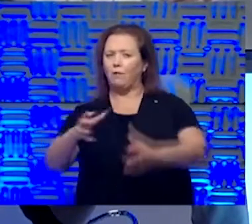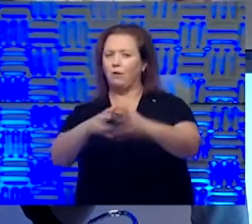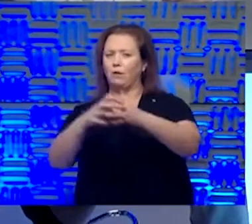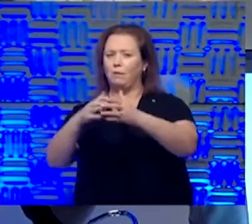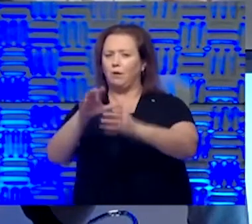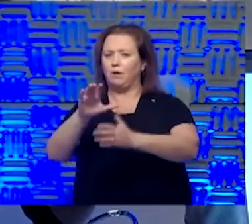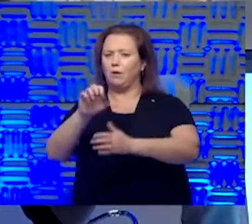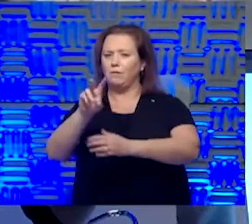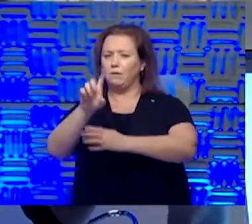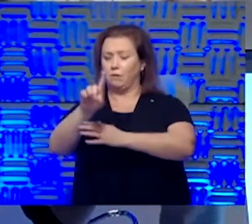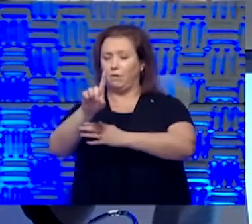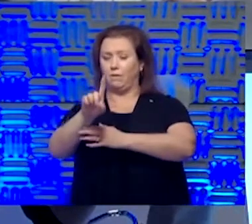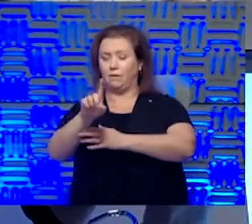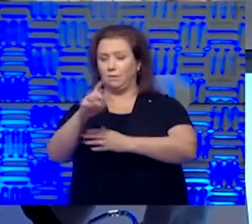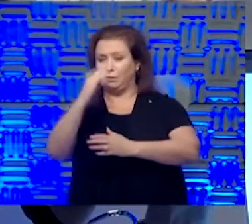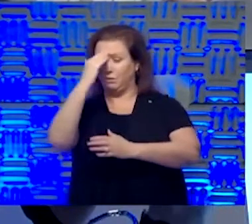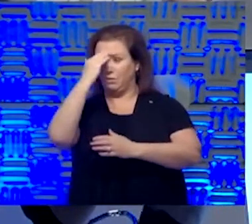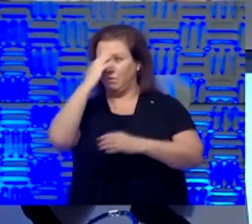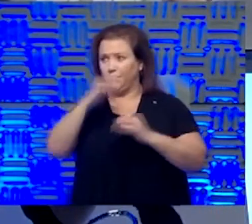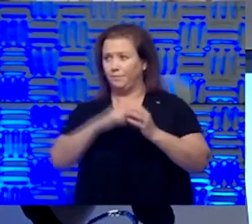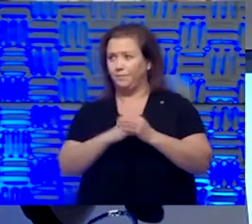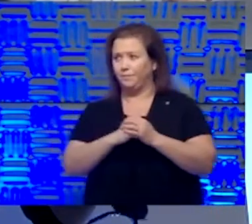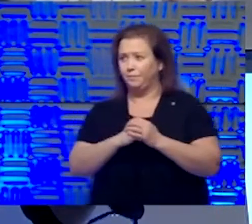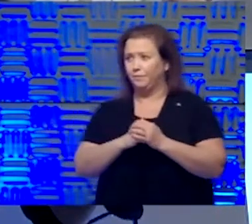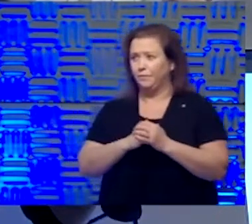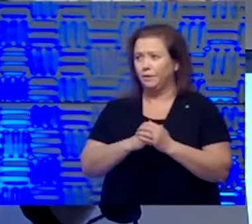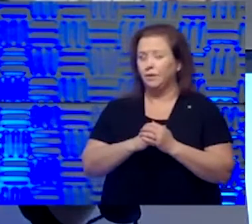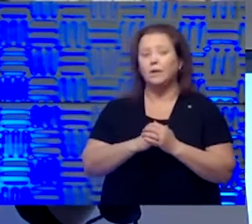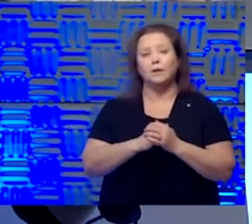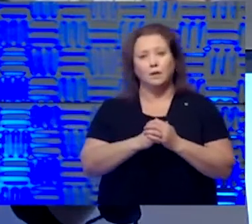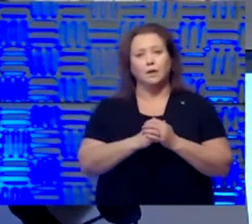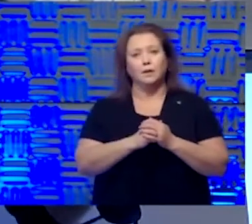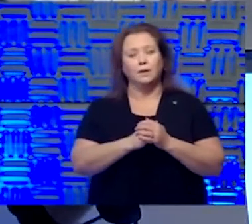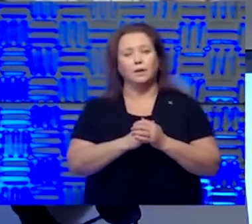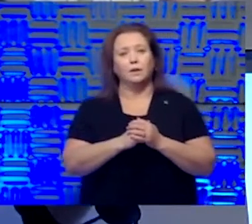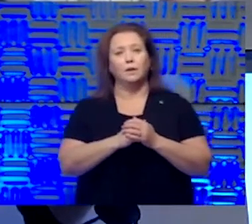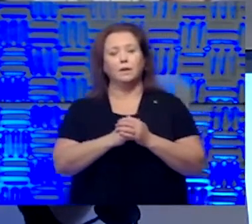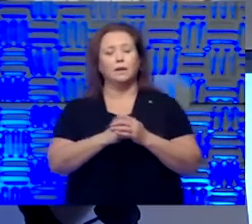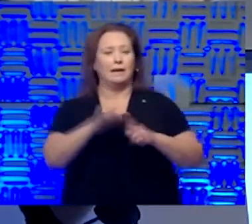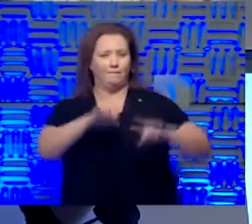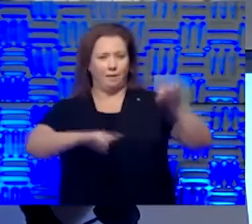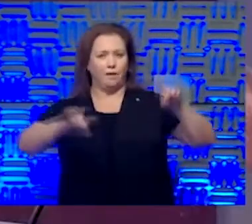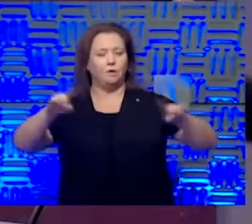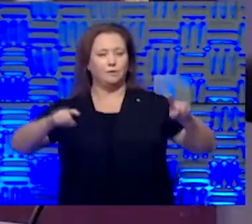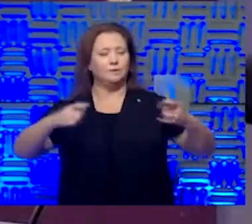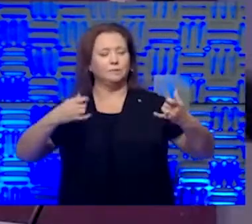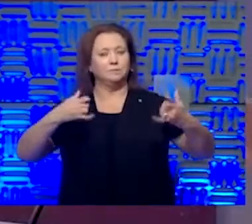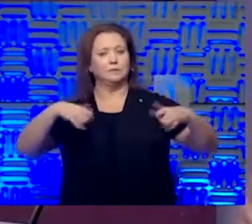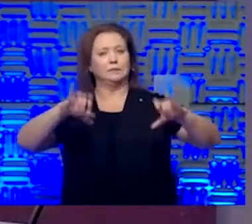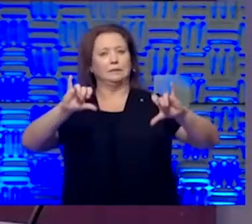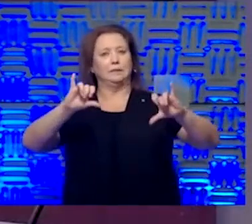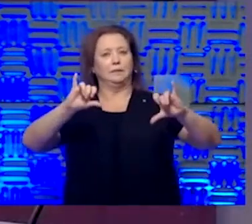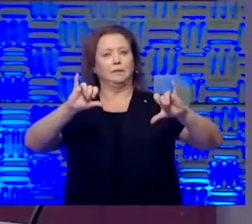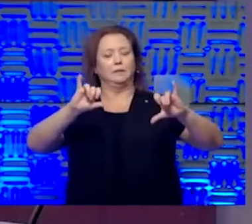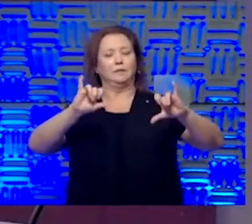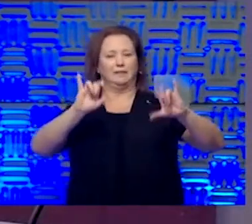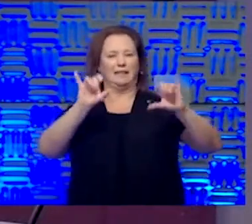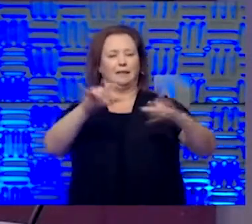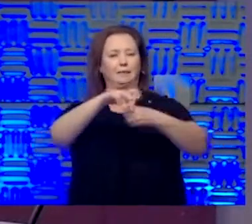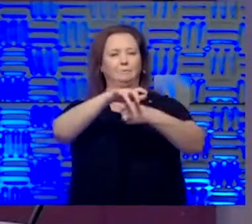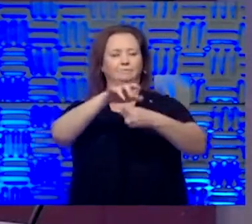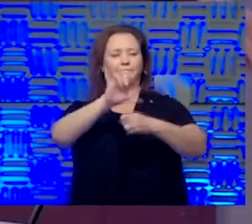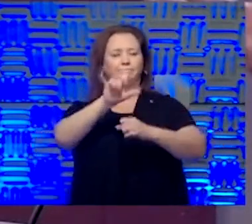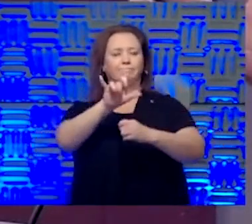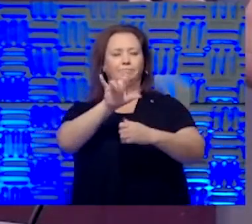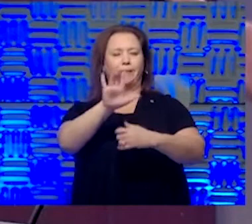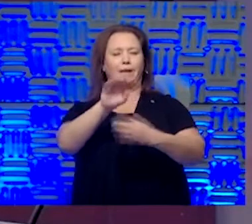if that still holds true. Any thoughts about that, Chris? I think obviously it varies, but it's still kind of going around that same number. Yeah.